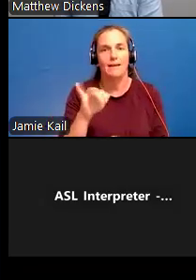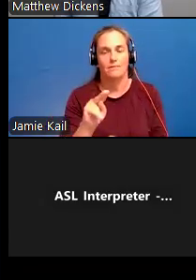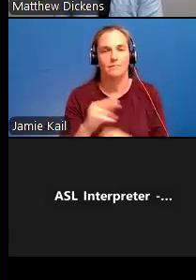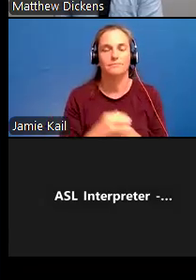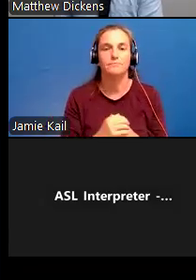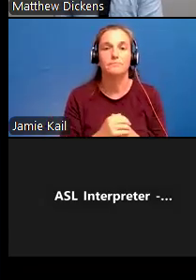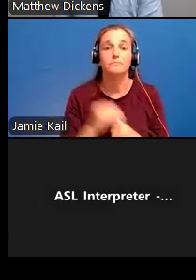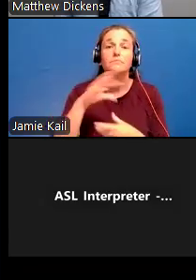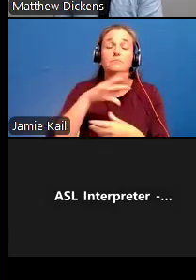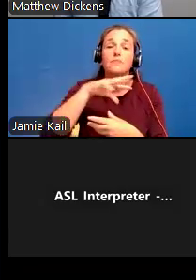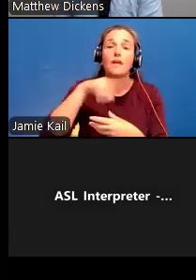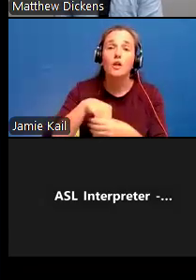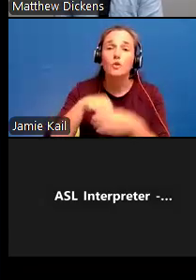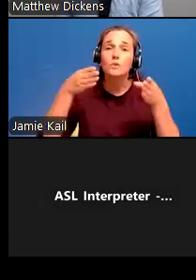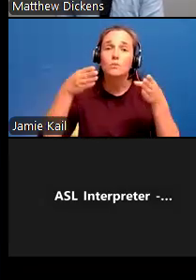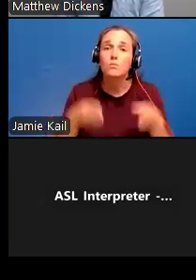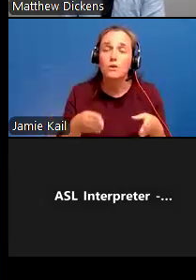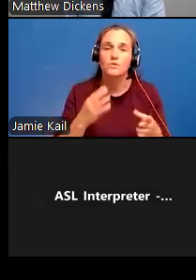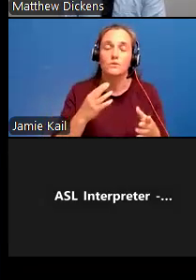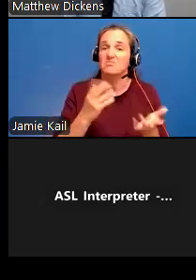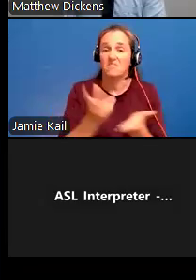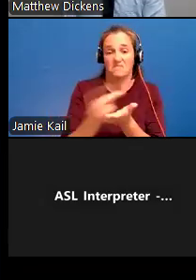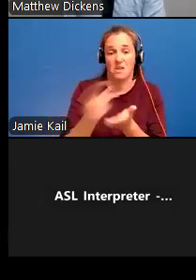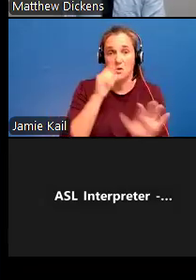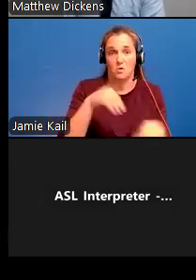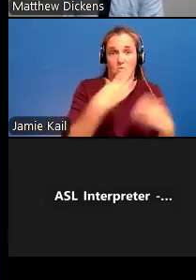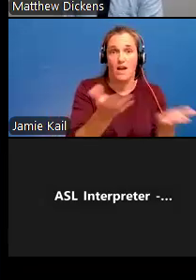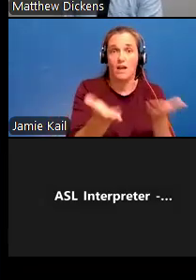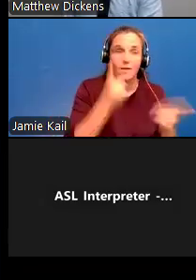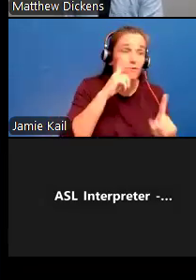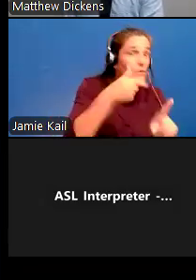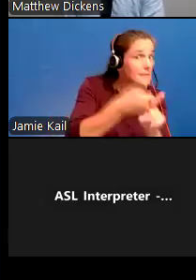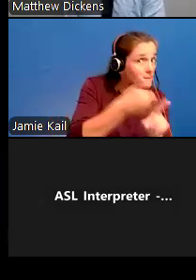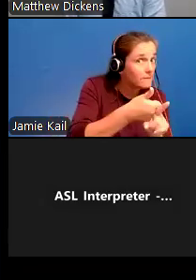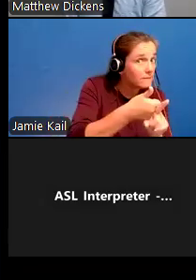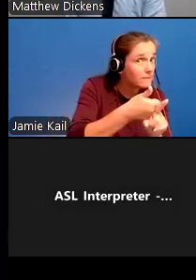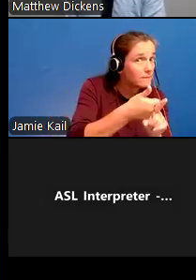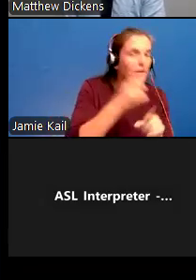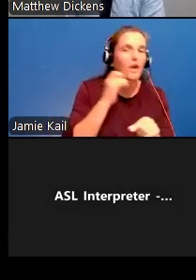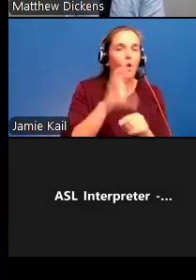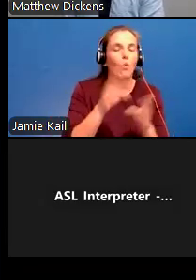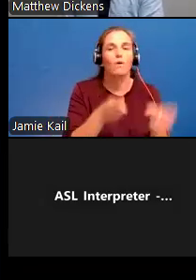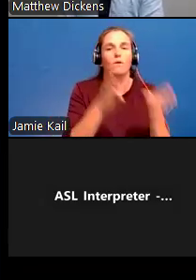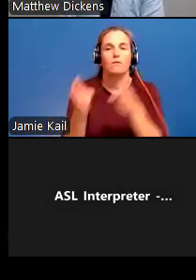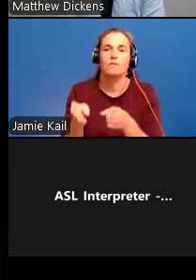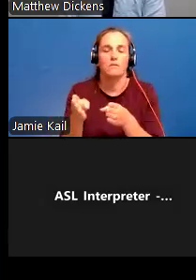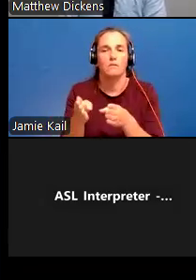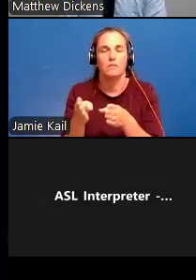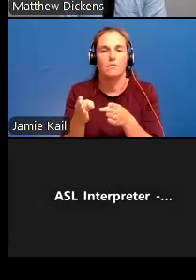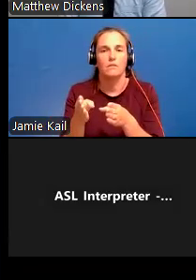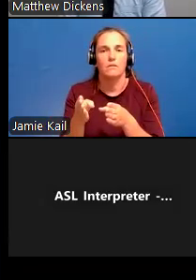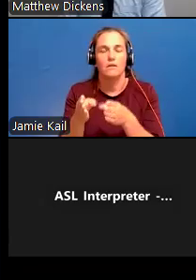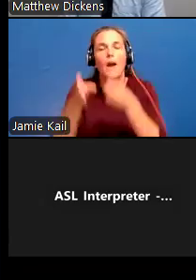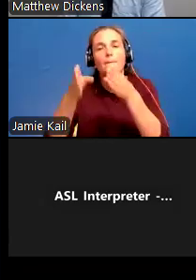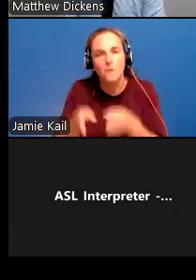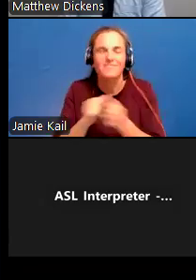This includes a person failing to provide the services for themselves, or an individual, also known